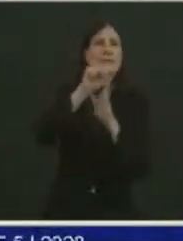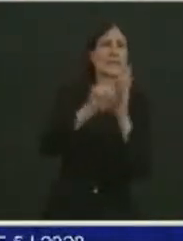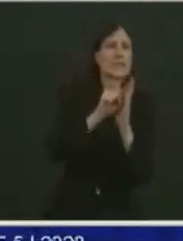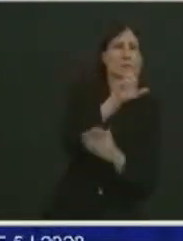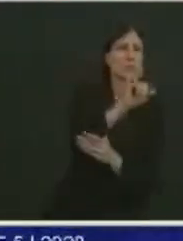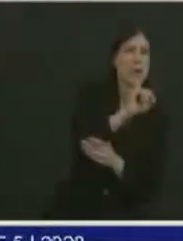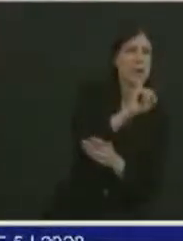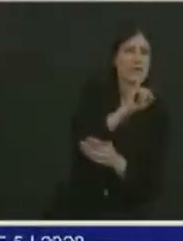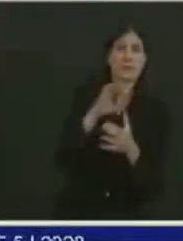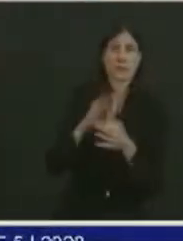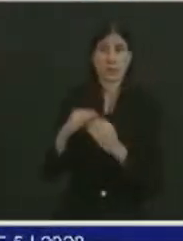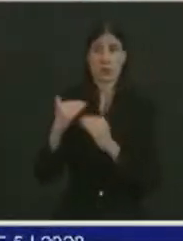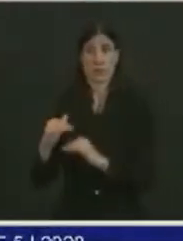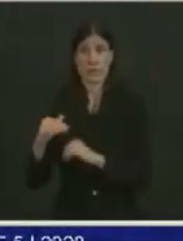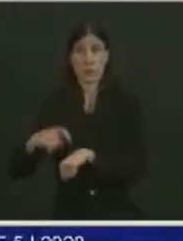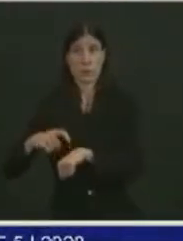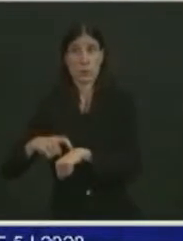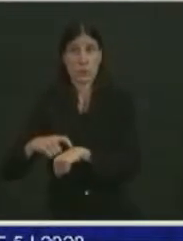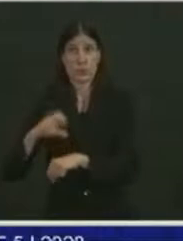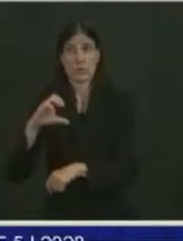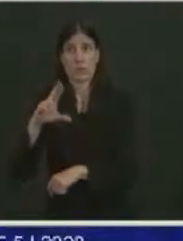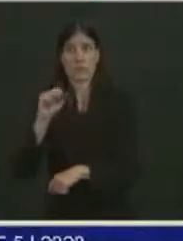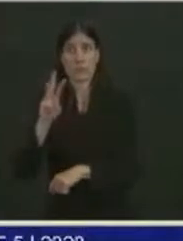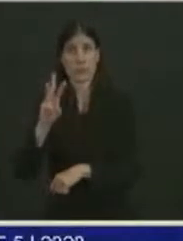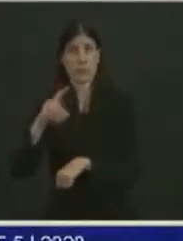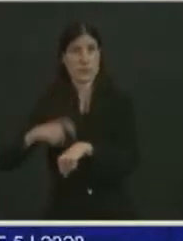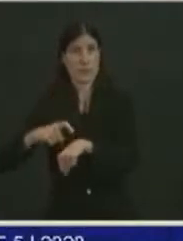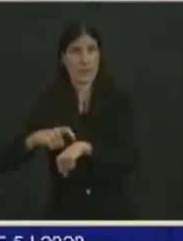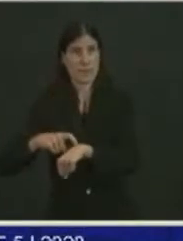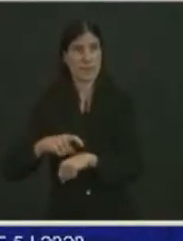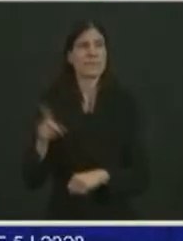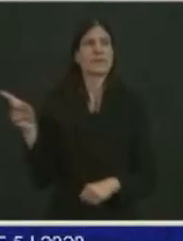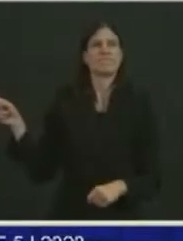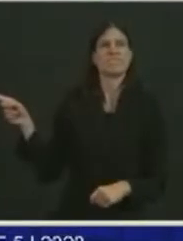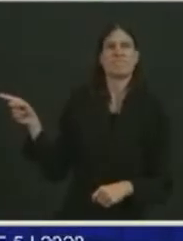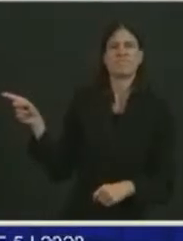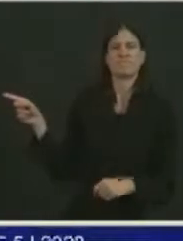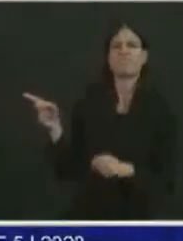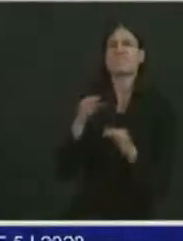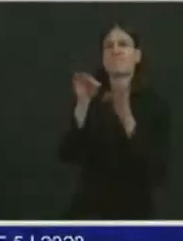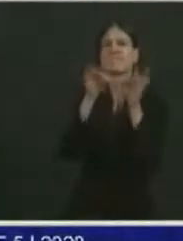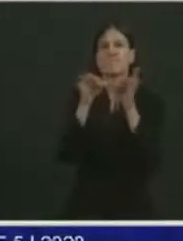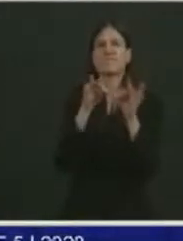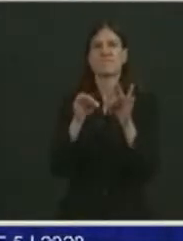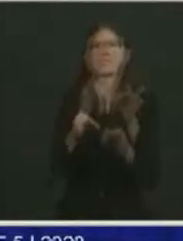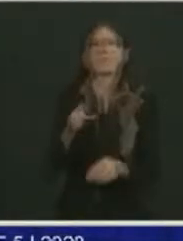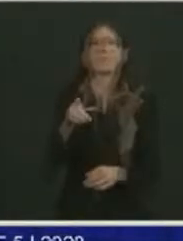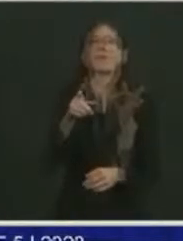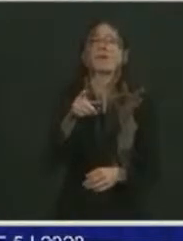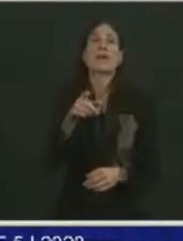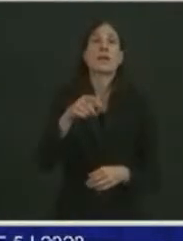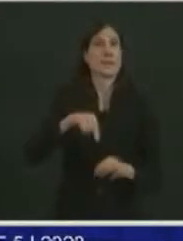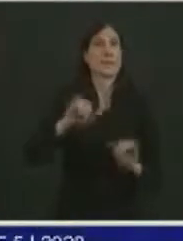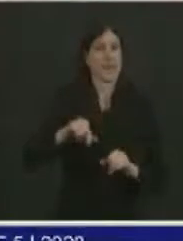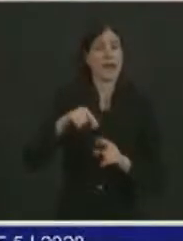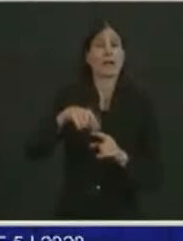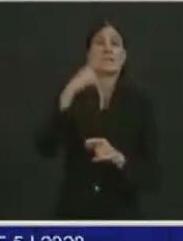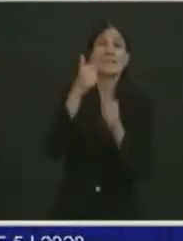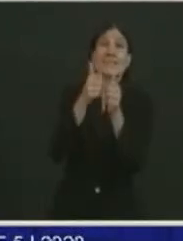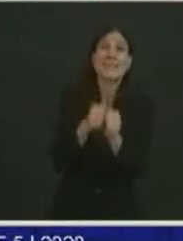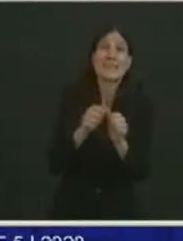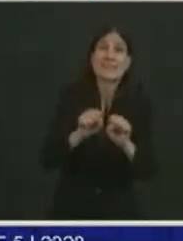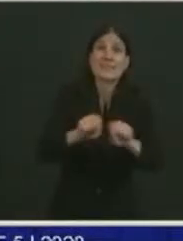that's a notice that went out by the city of Providence, and And that's a decision that was made